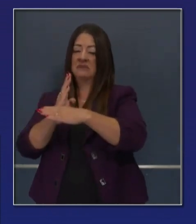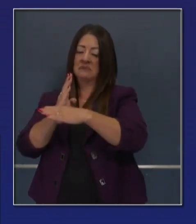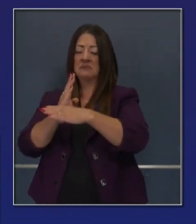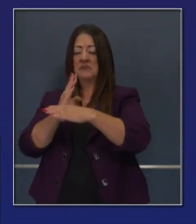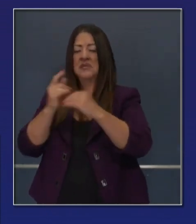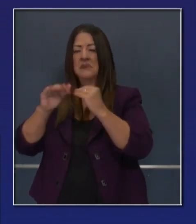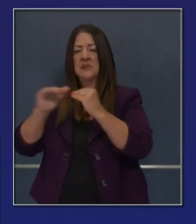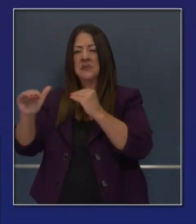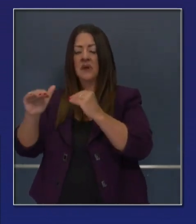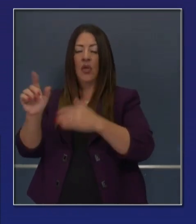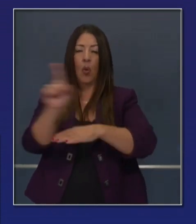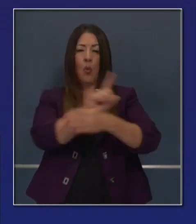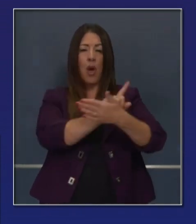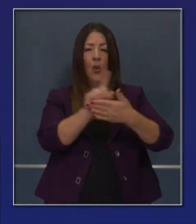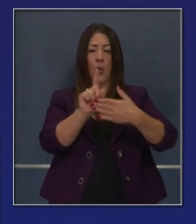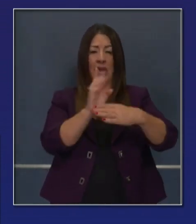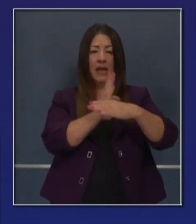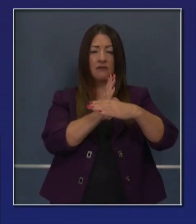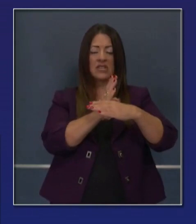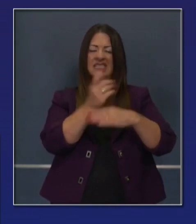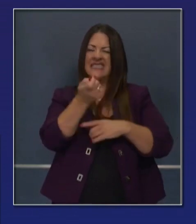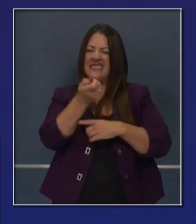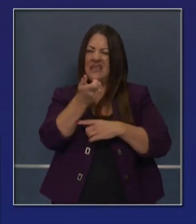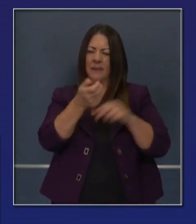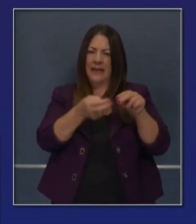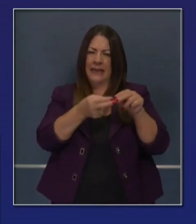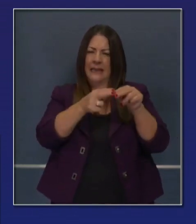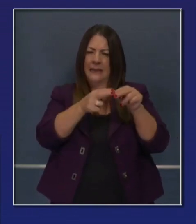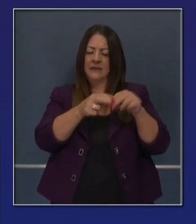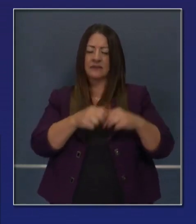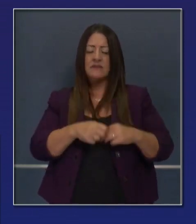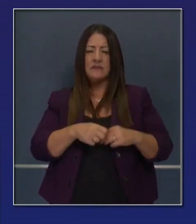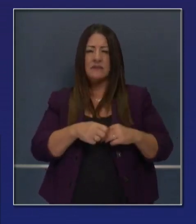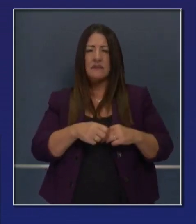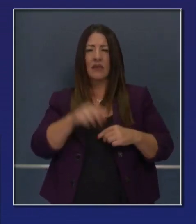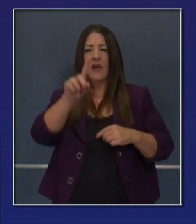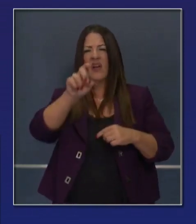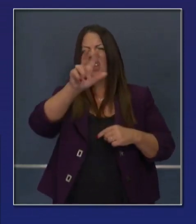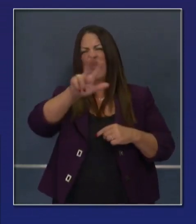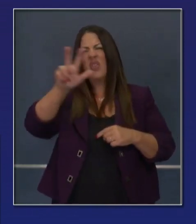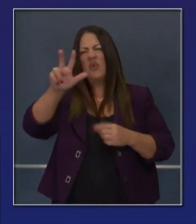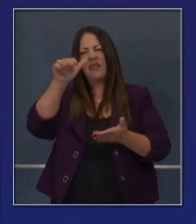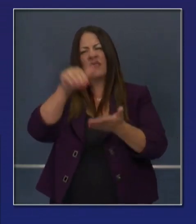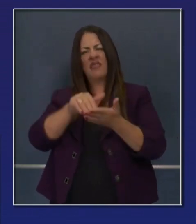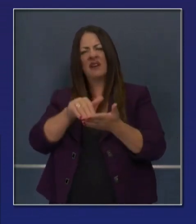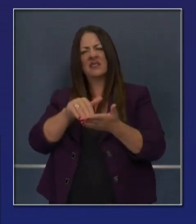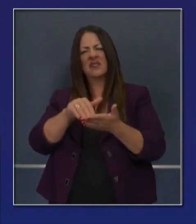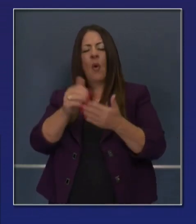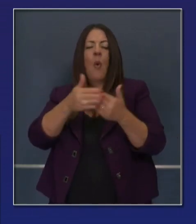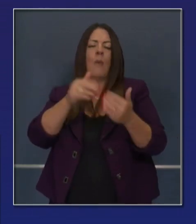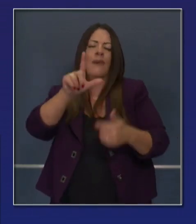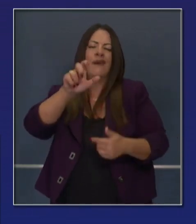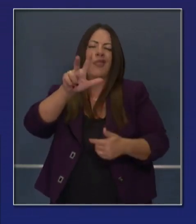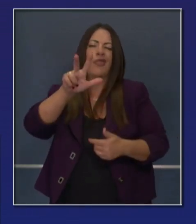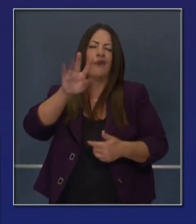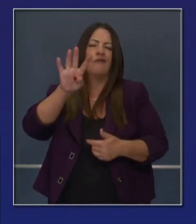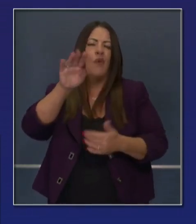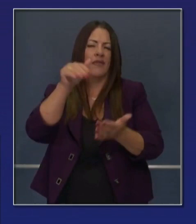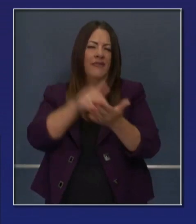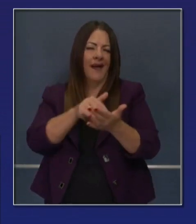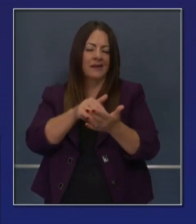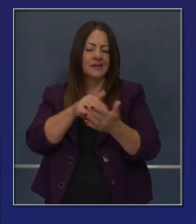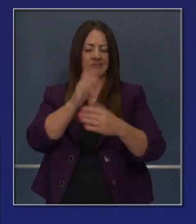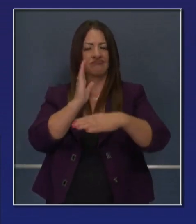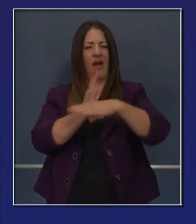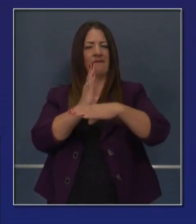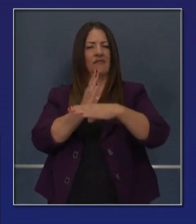stability. 7-day, again, we're starting to see some modest increase. 133,000, just shy of 134,000.